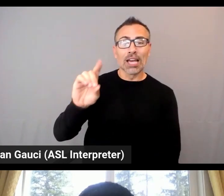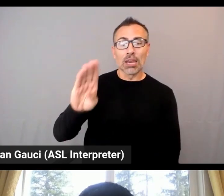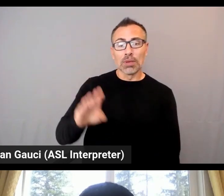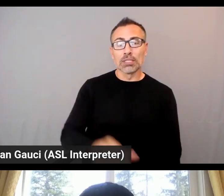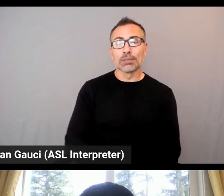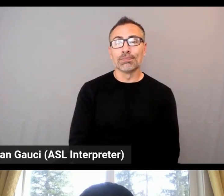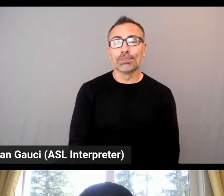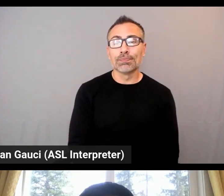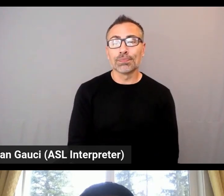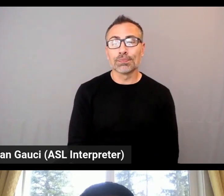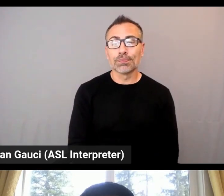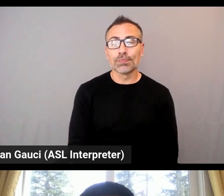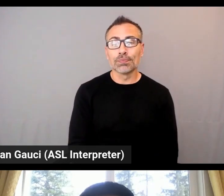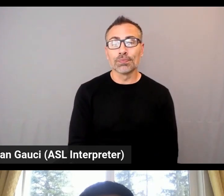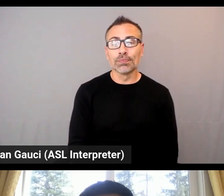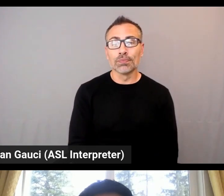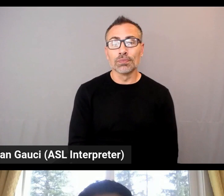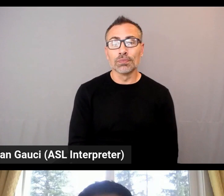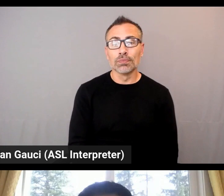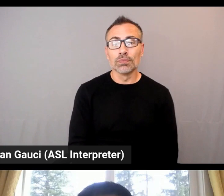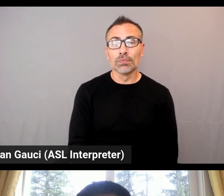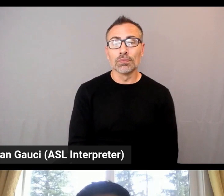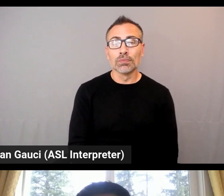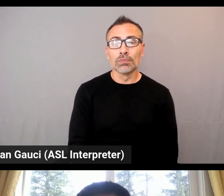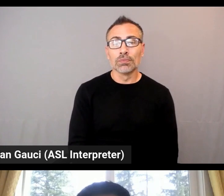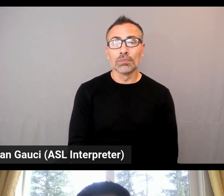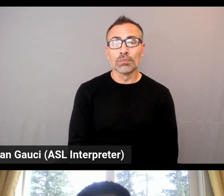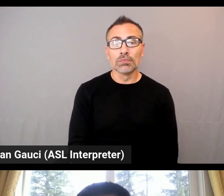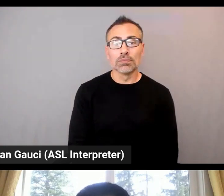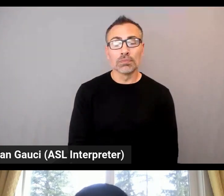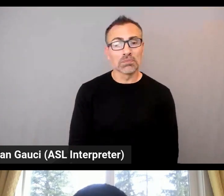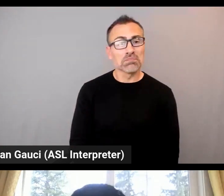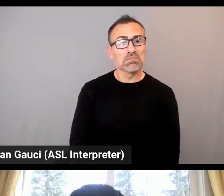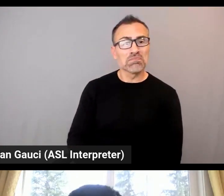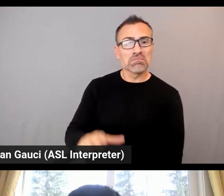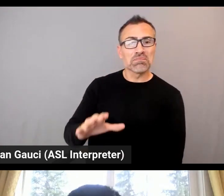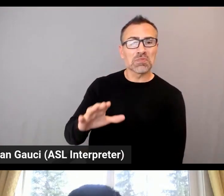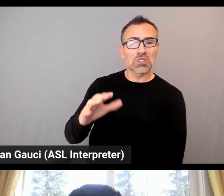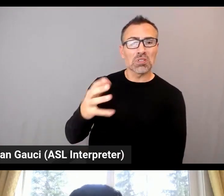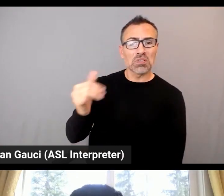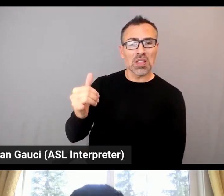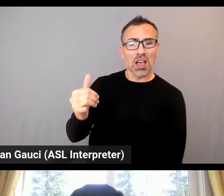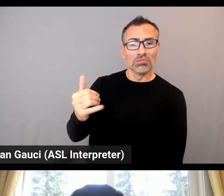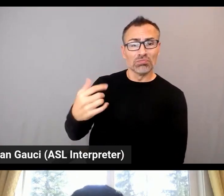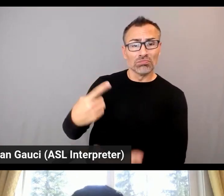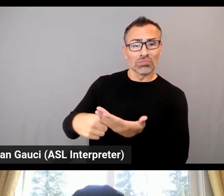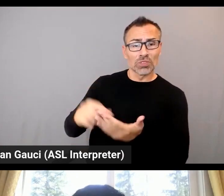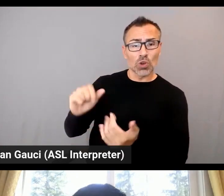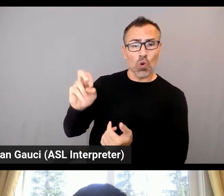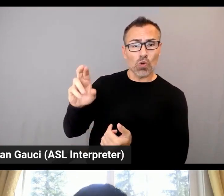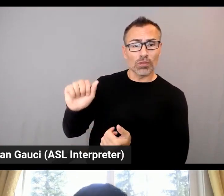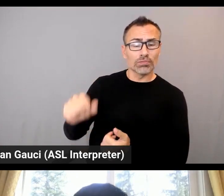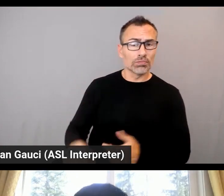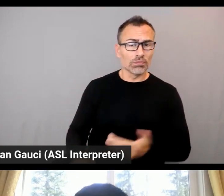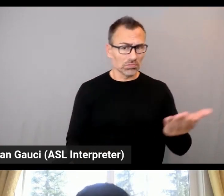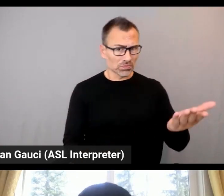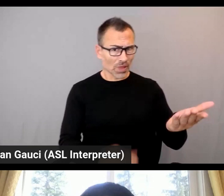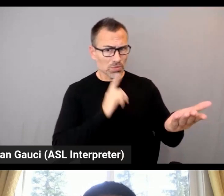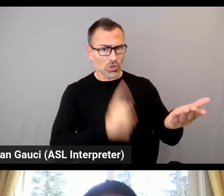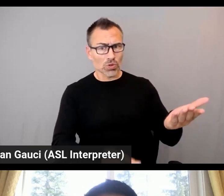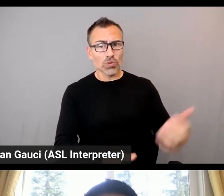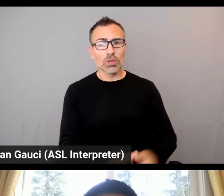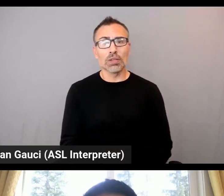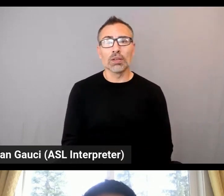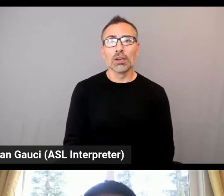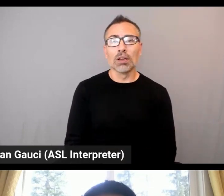Cool. All right. Should I move on to Aurora? Absolutely. Yeah. So let's go ahead and talk about that. So as I